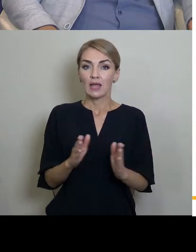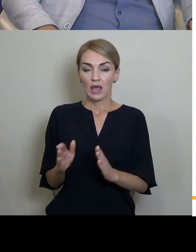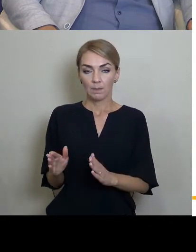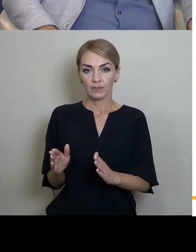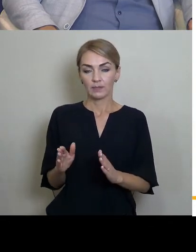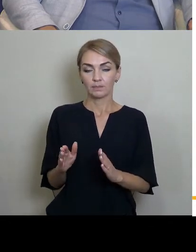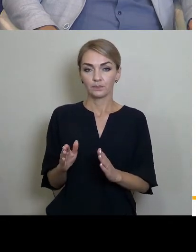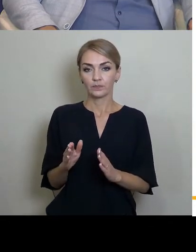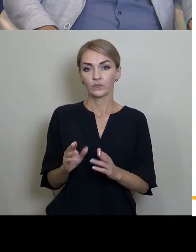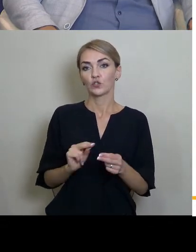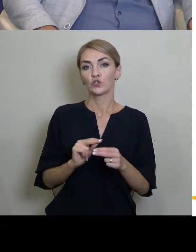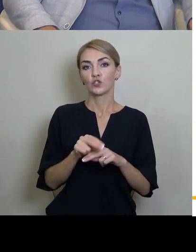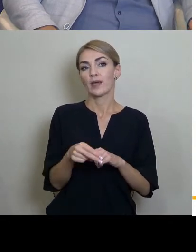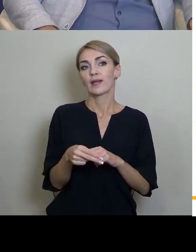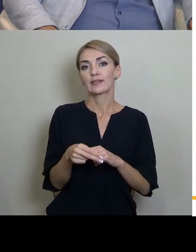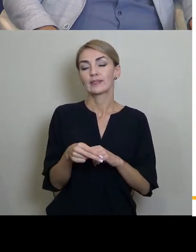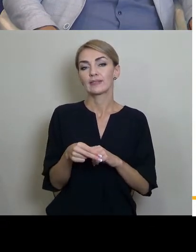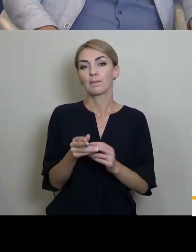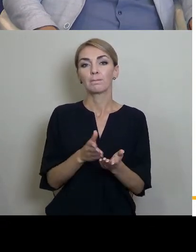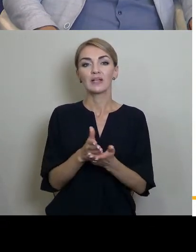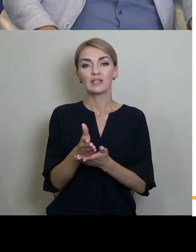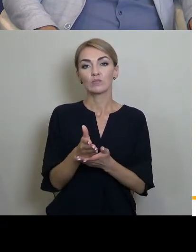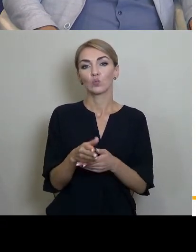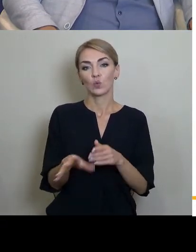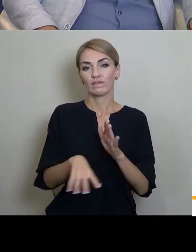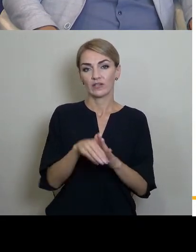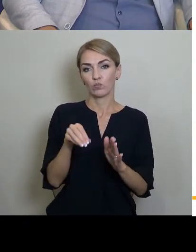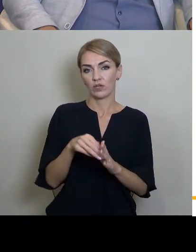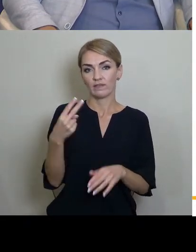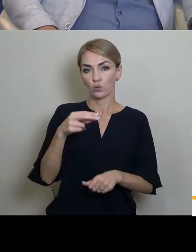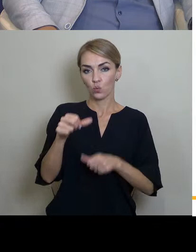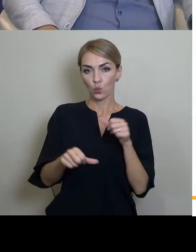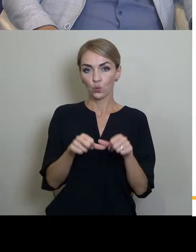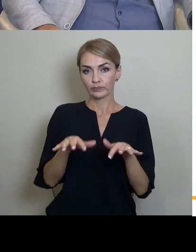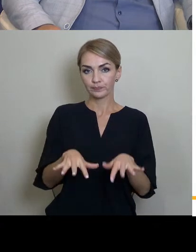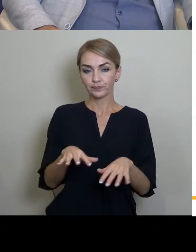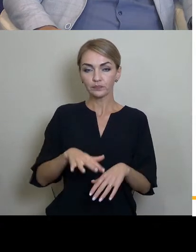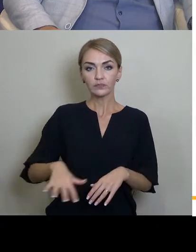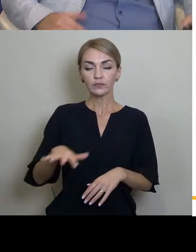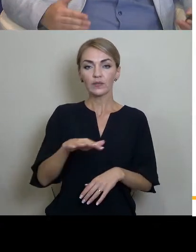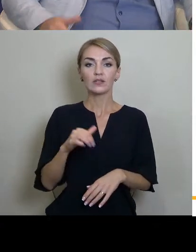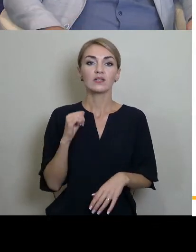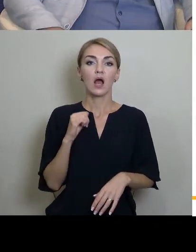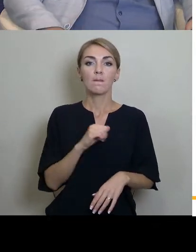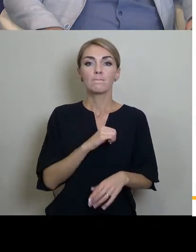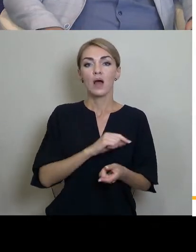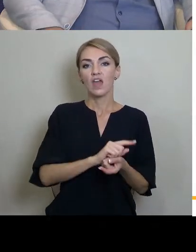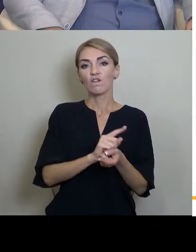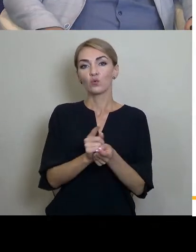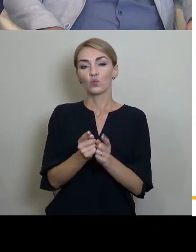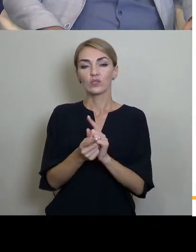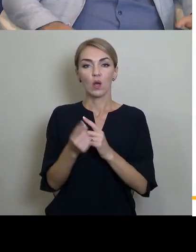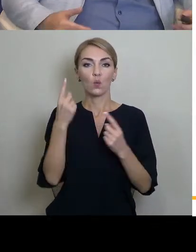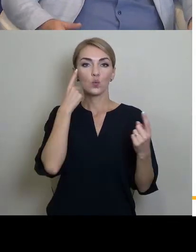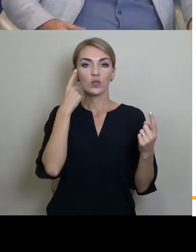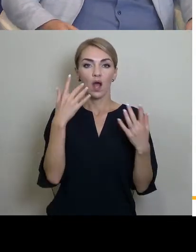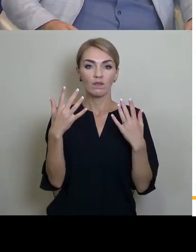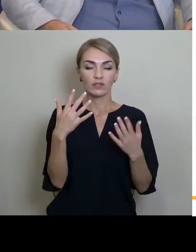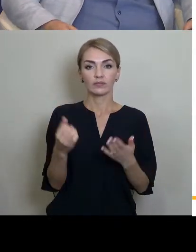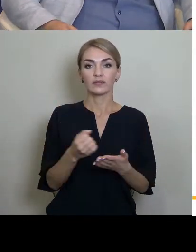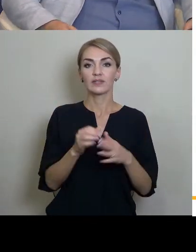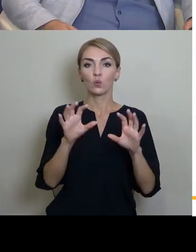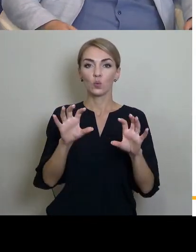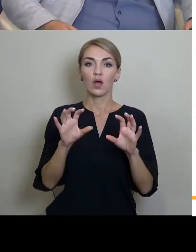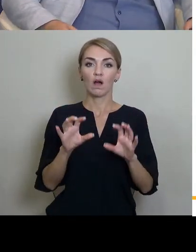electoral systems in Ukraine through the prism of local elections 2020, we have to recall that the evolution of